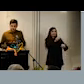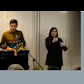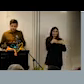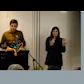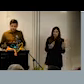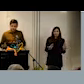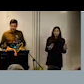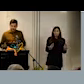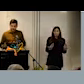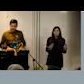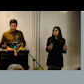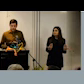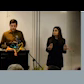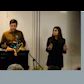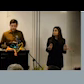next day,